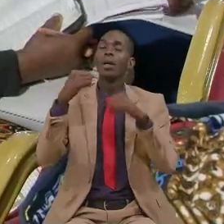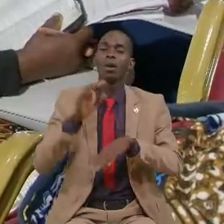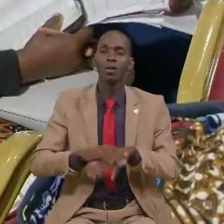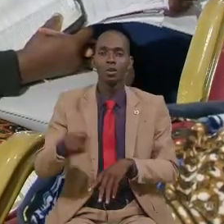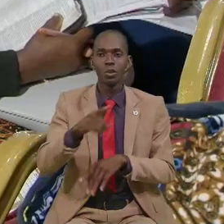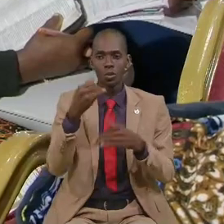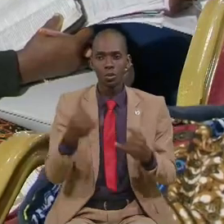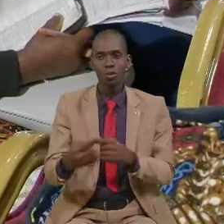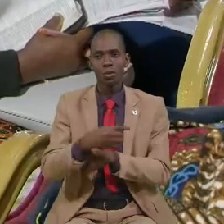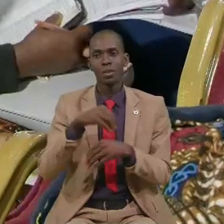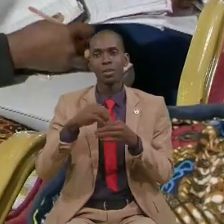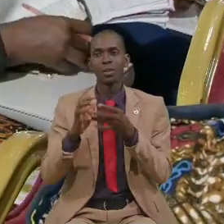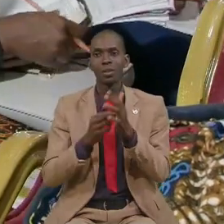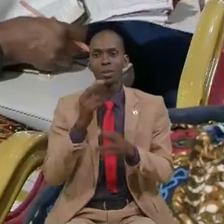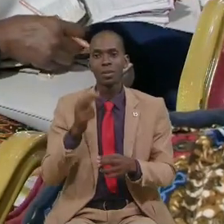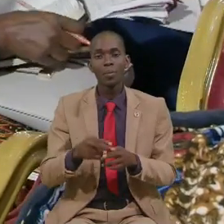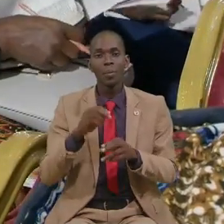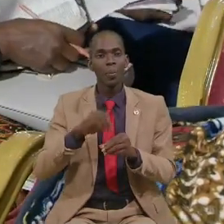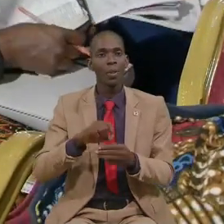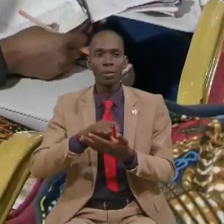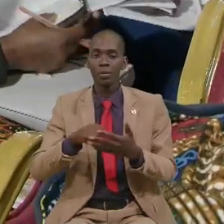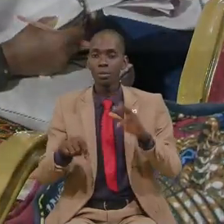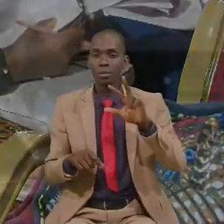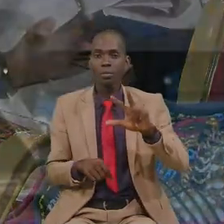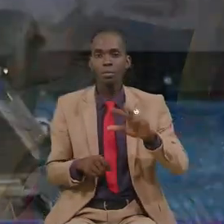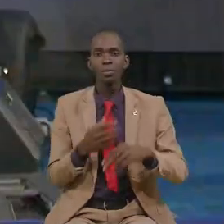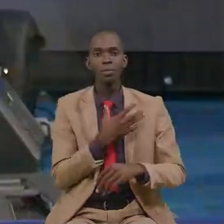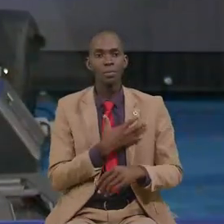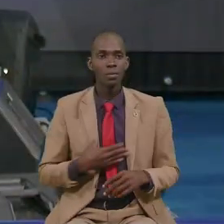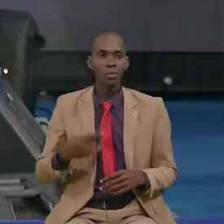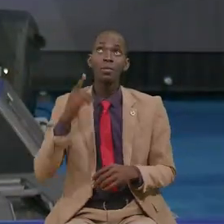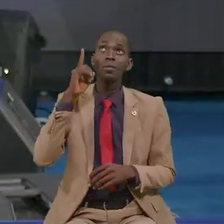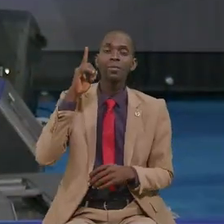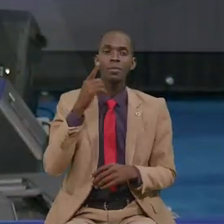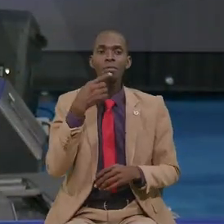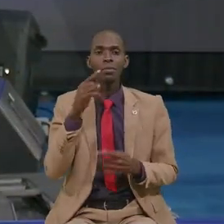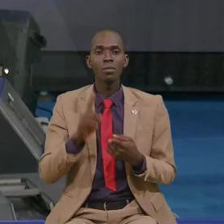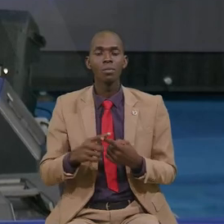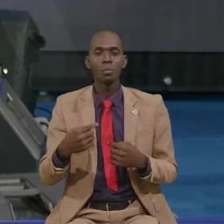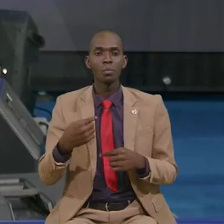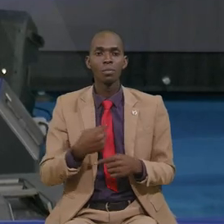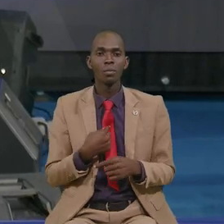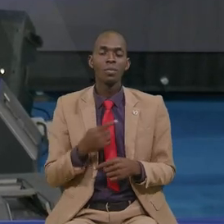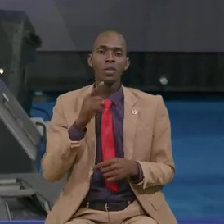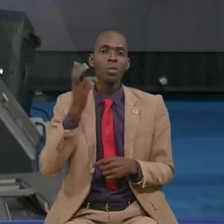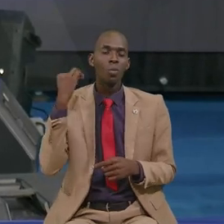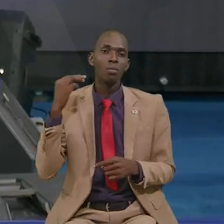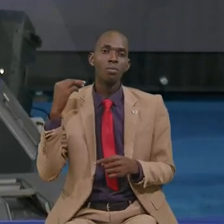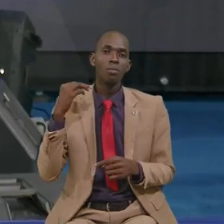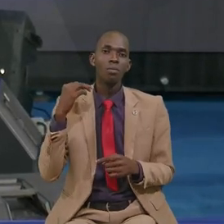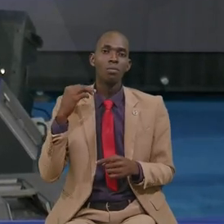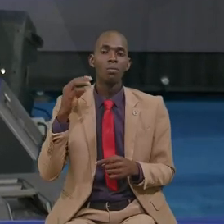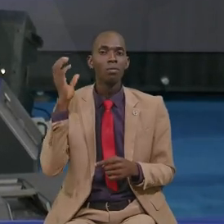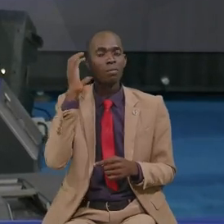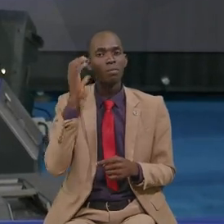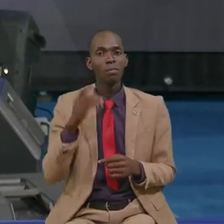in verse 3, it says, and he said unto me, he was hearing the Lord, he was feeling the